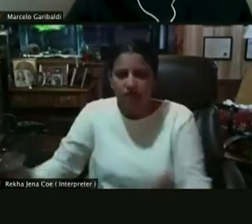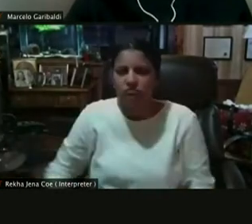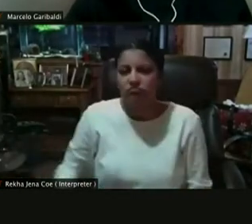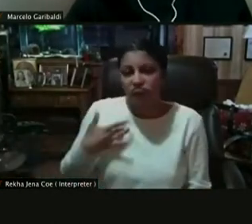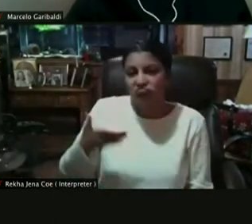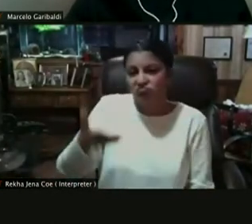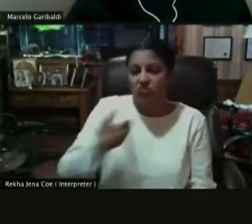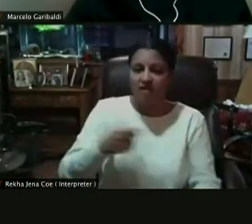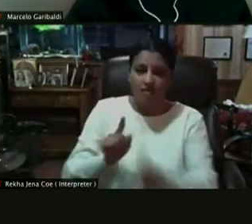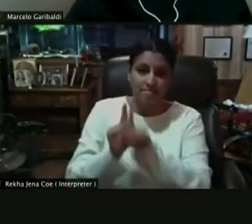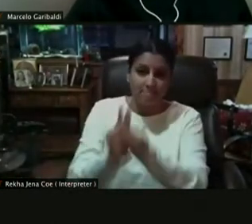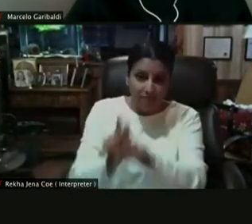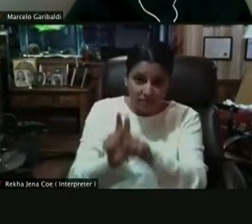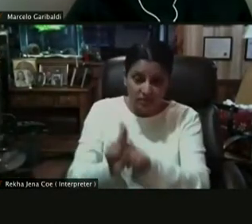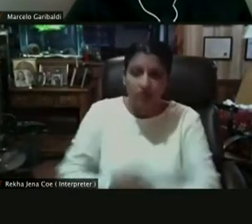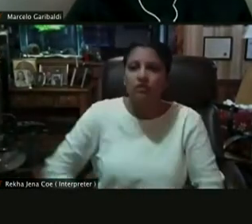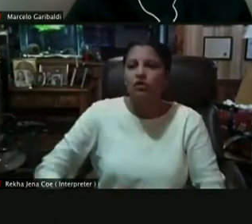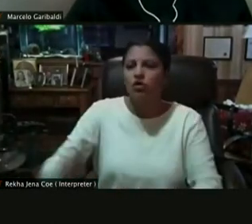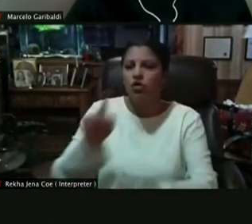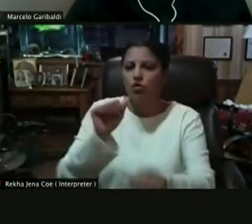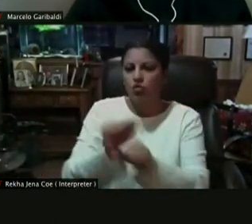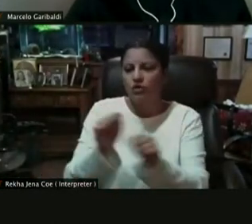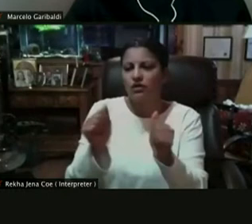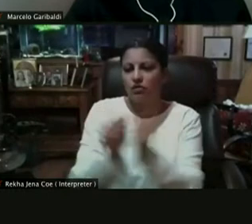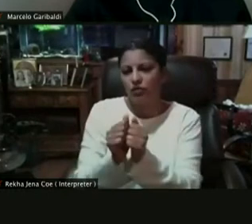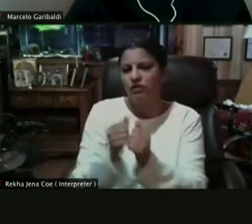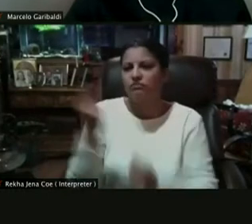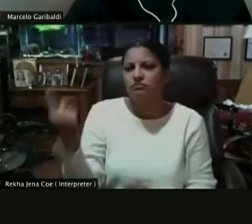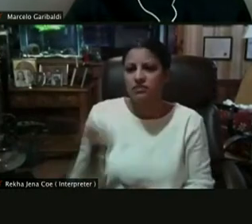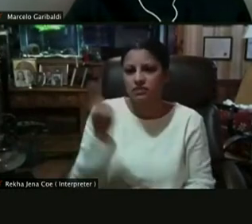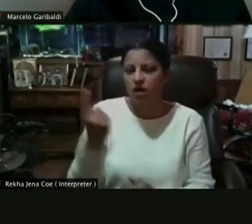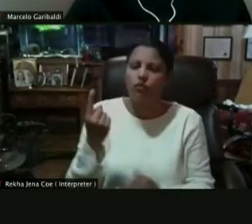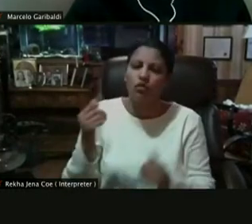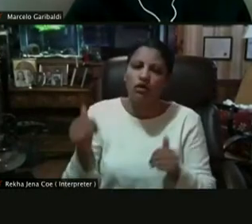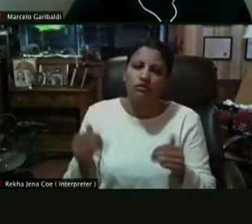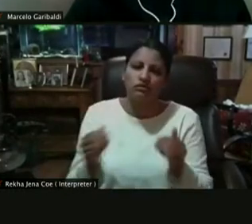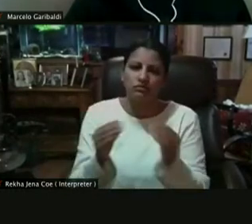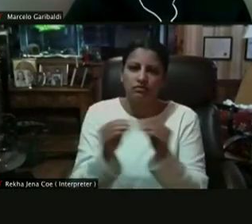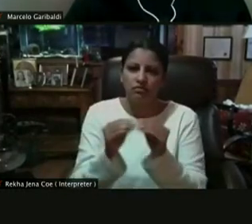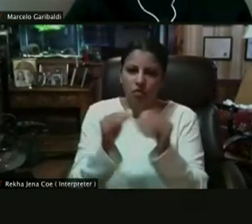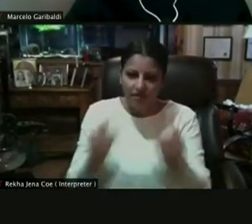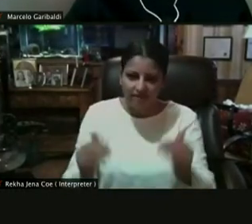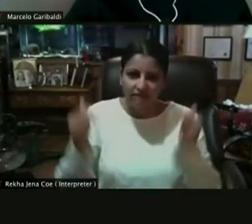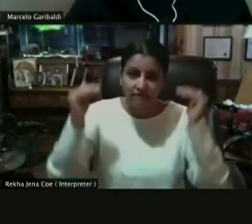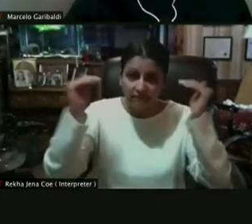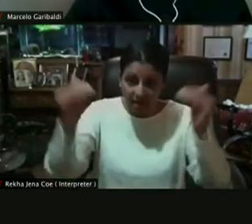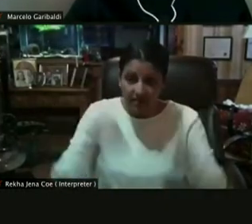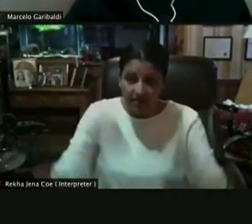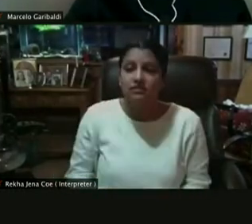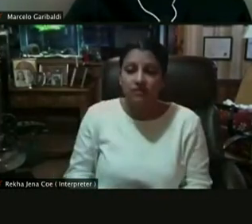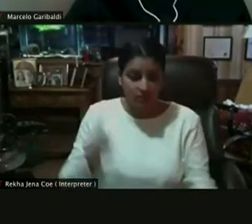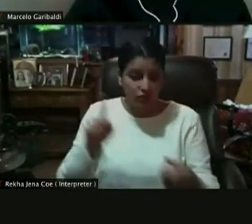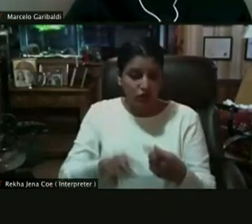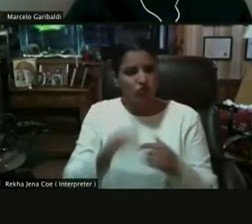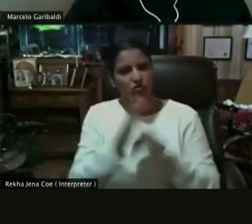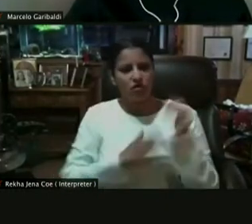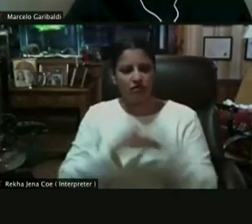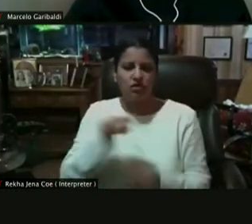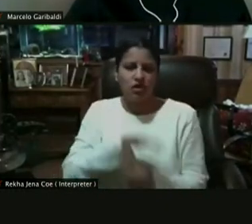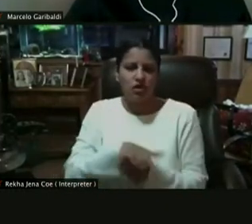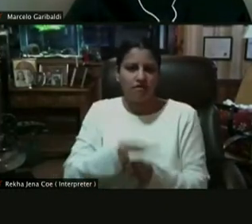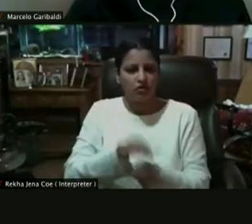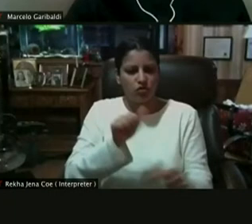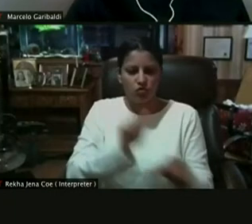be working with somebody more senior who's teaching you techniques until you're comfortable to then do the techniques on your own. For the dry